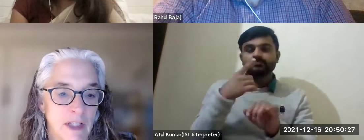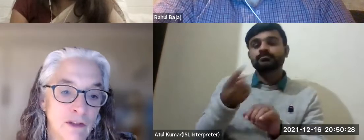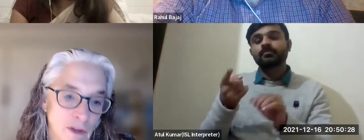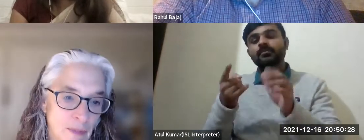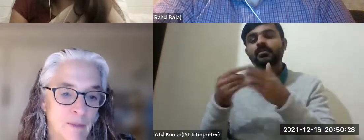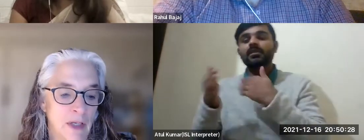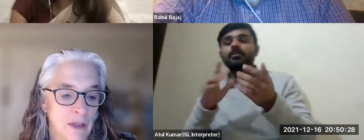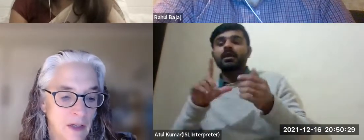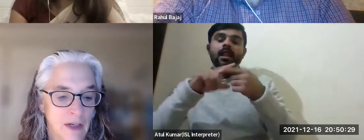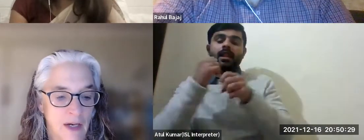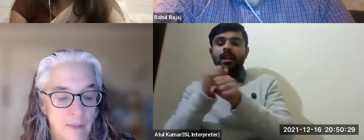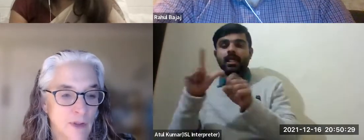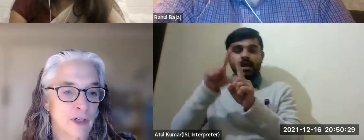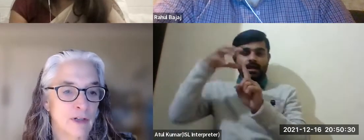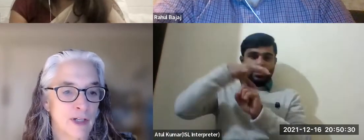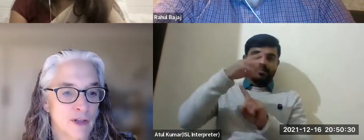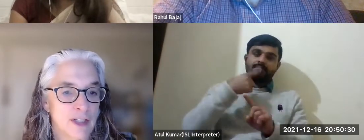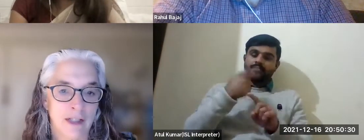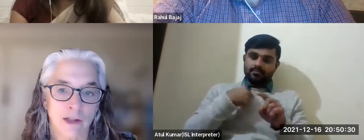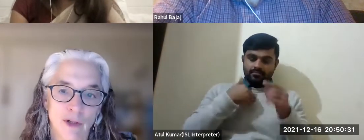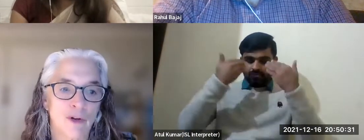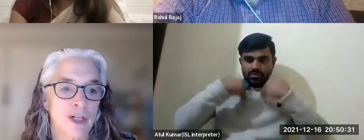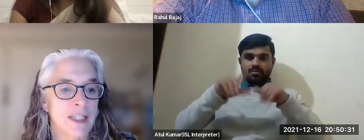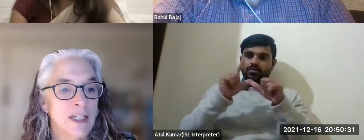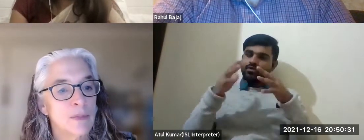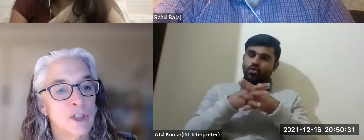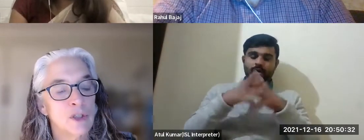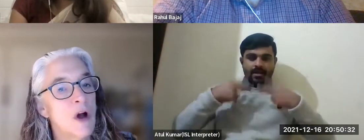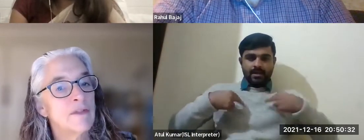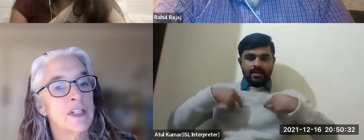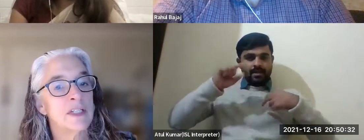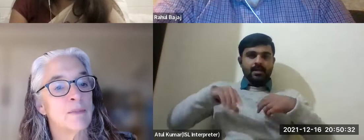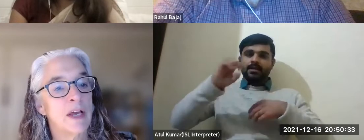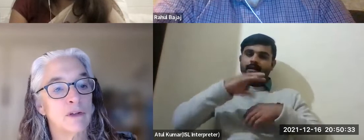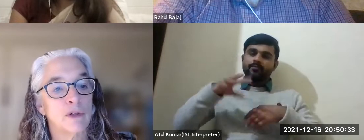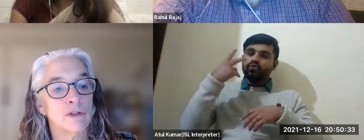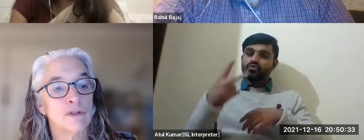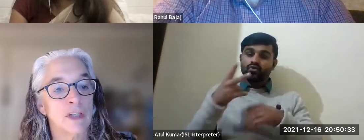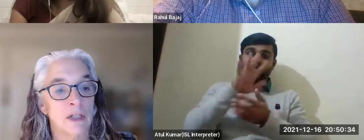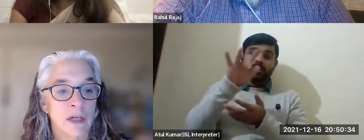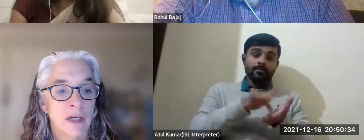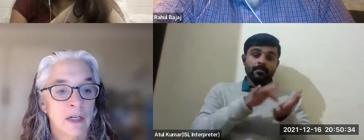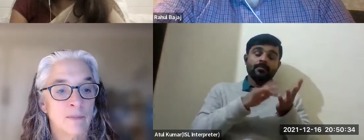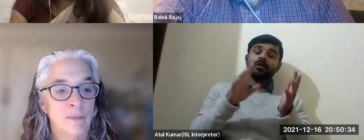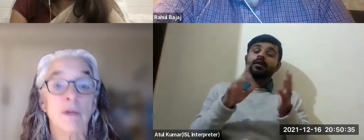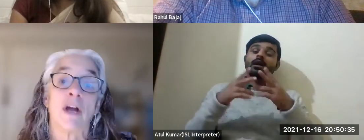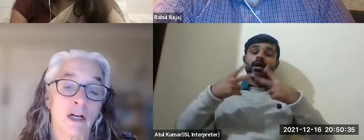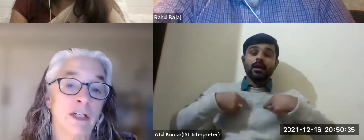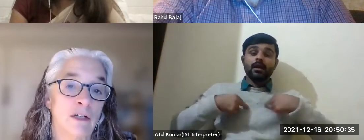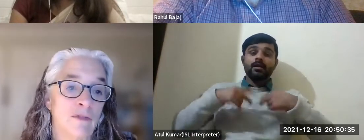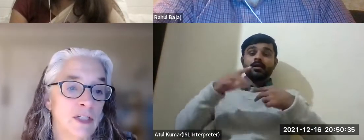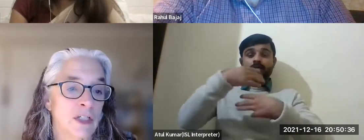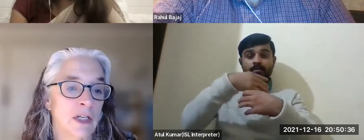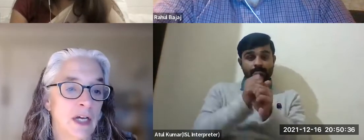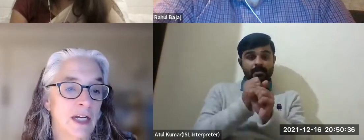to the legal department. I am a lawyer. I know this is a lawyer organization, but too often in this space, lawyers can be a brake